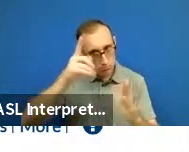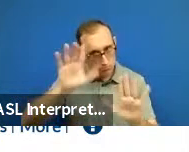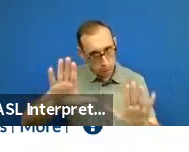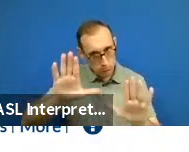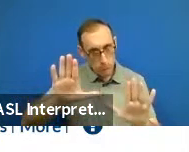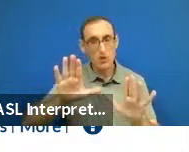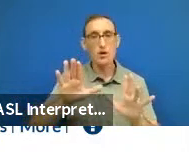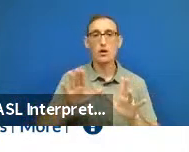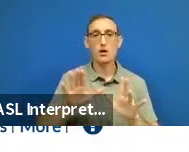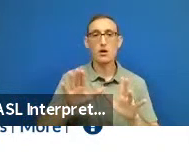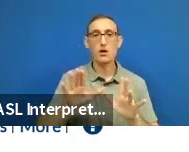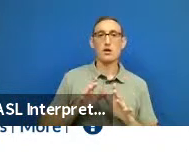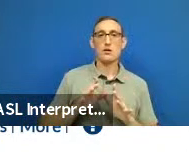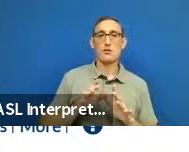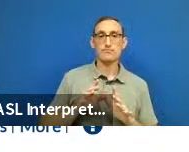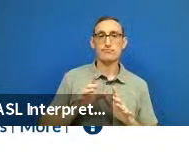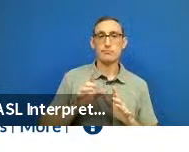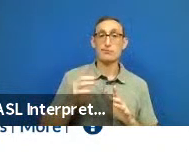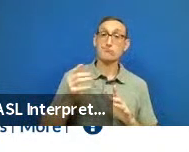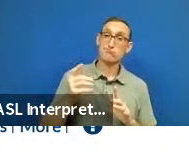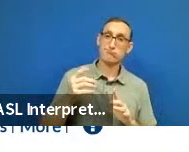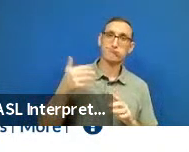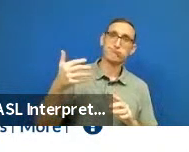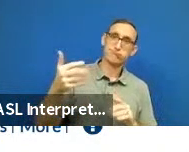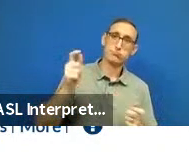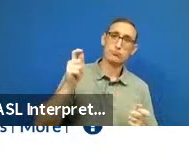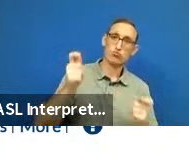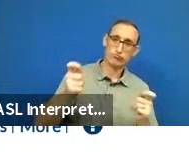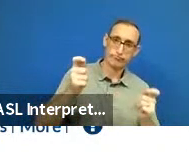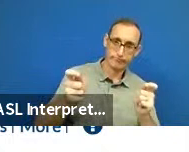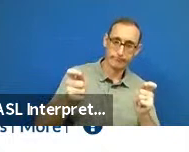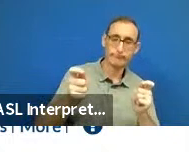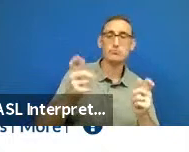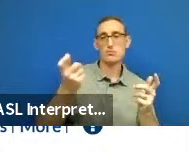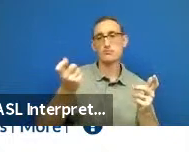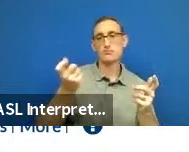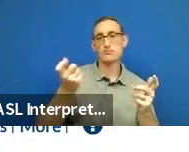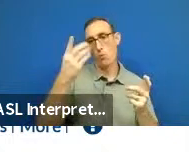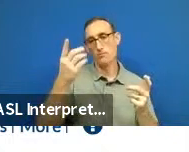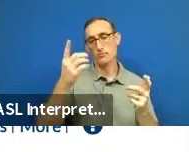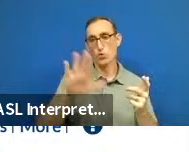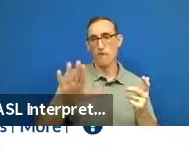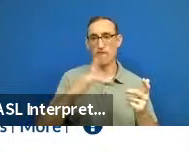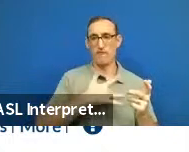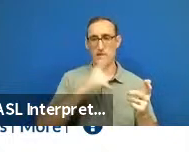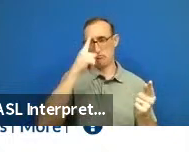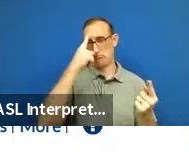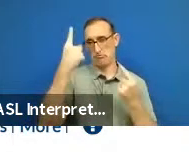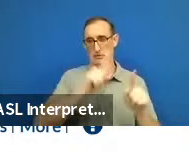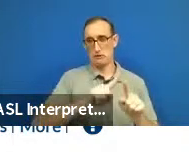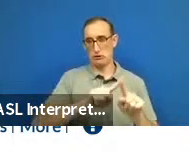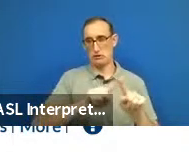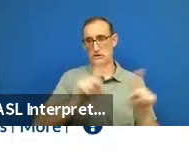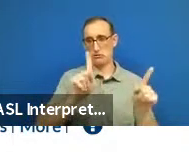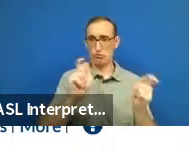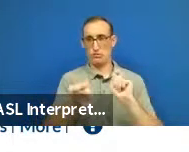as corrections are made. But any thoughts related to what we want to use as our